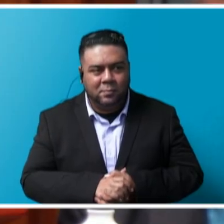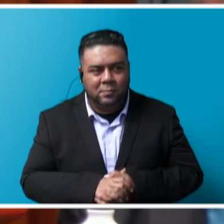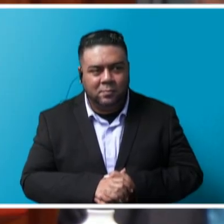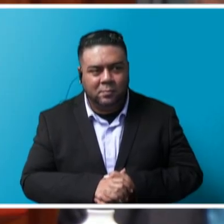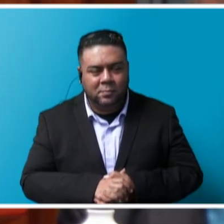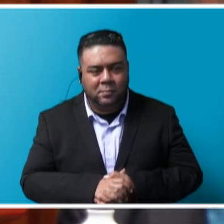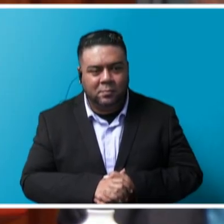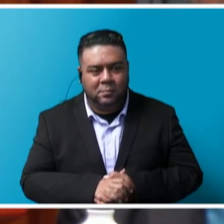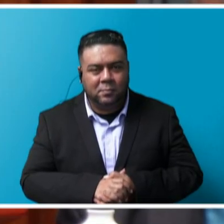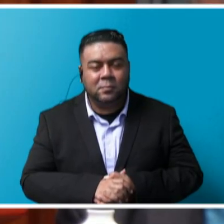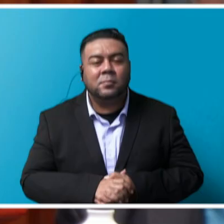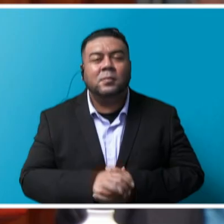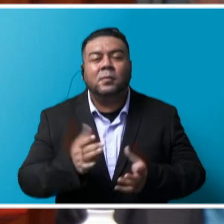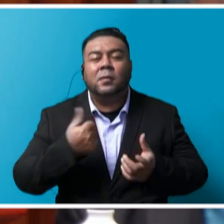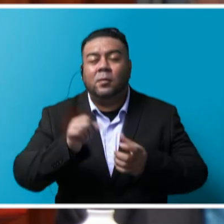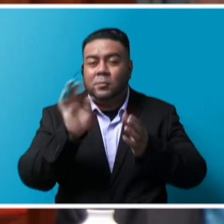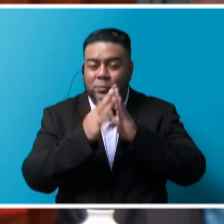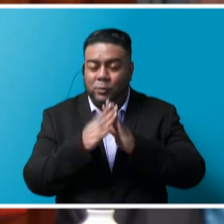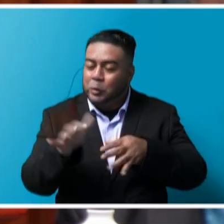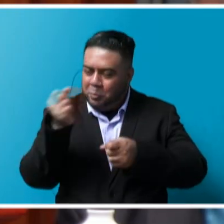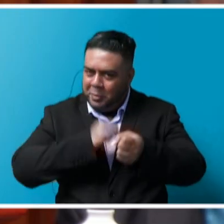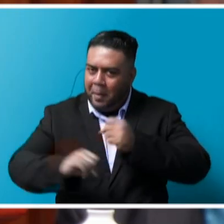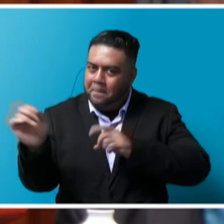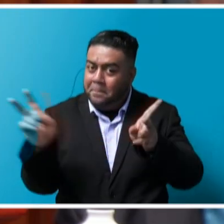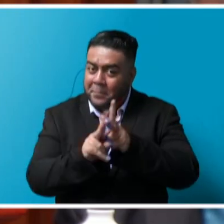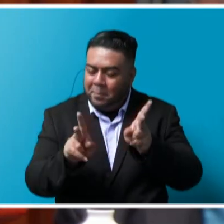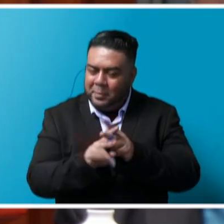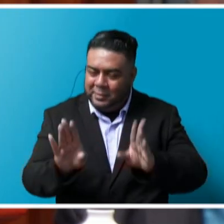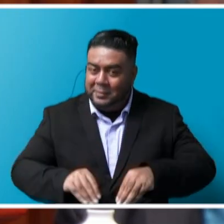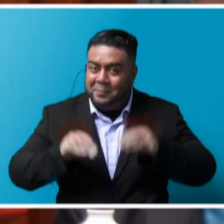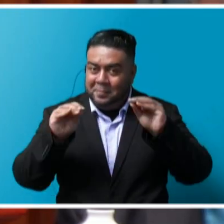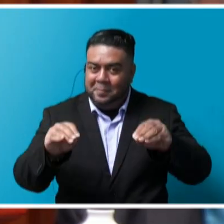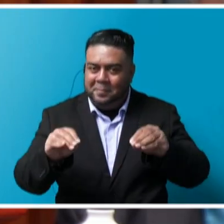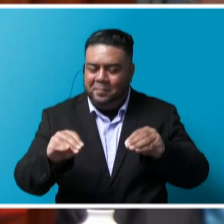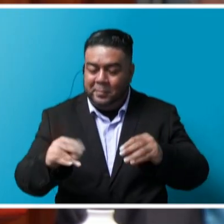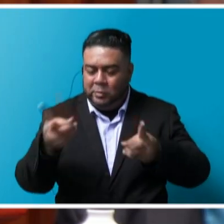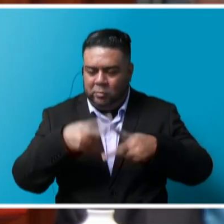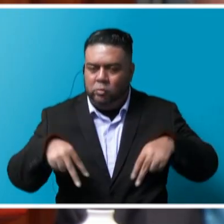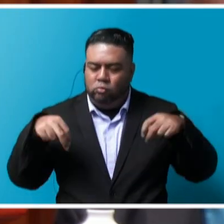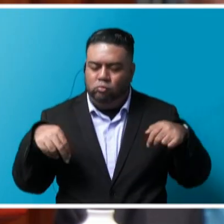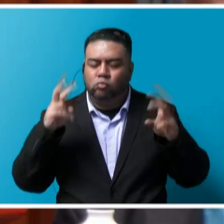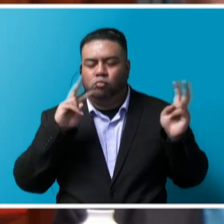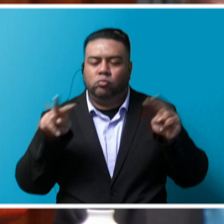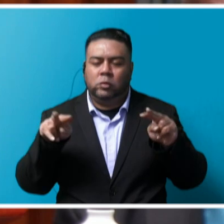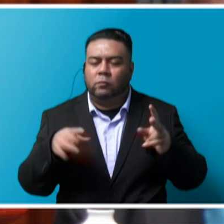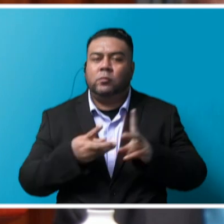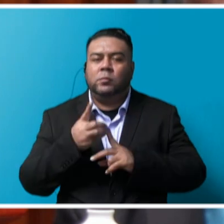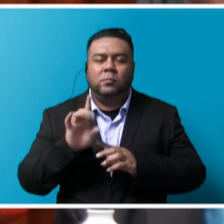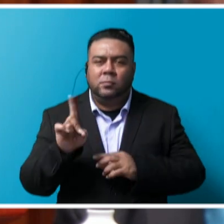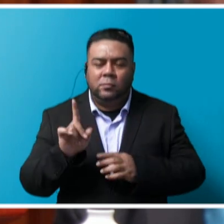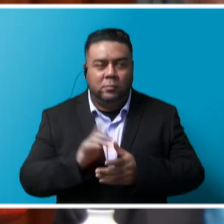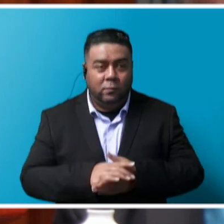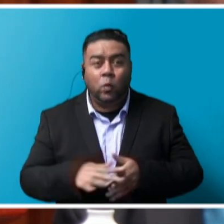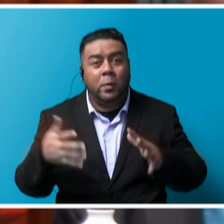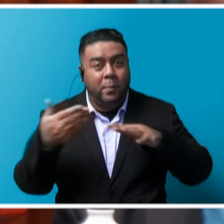allows communities to become partners in investment rather than spectators to development. Through the